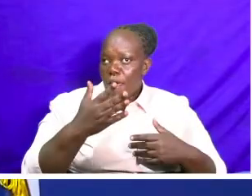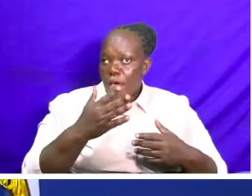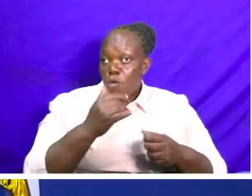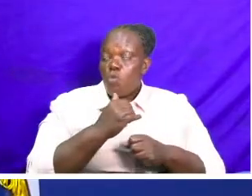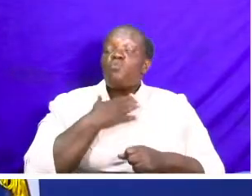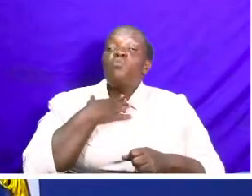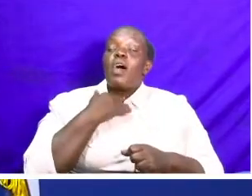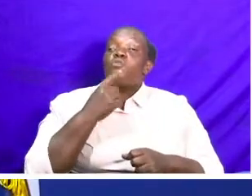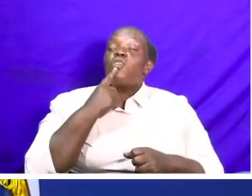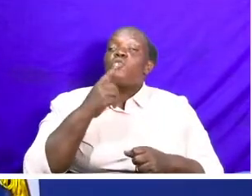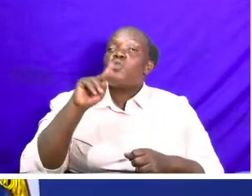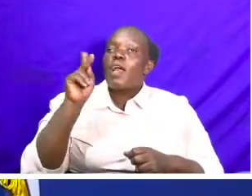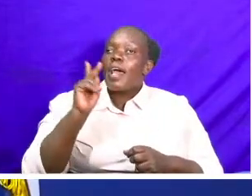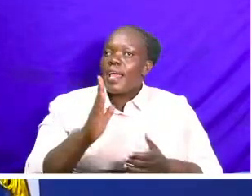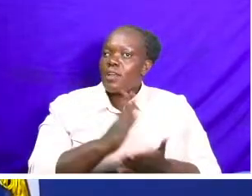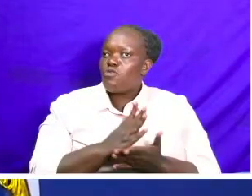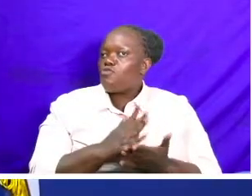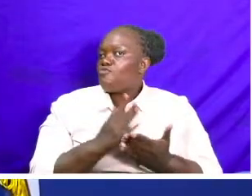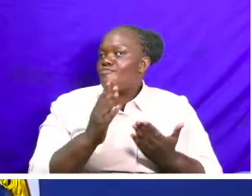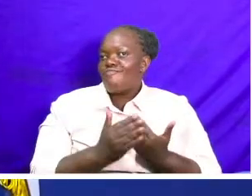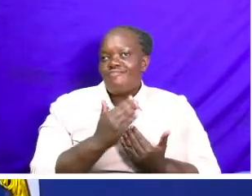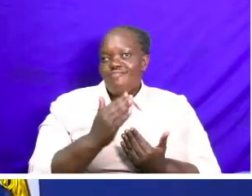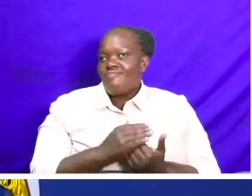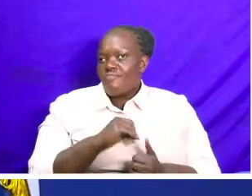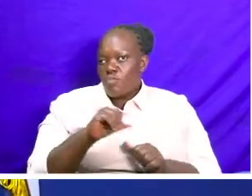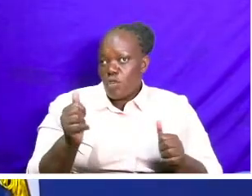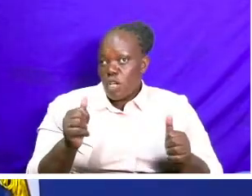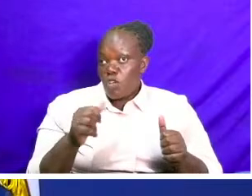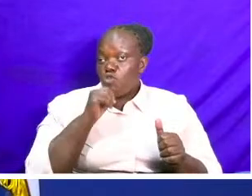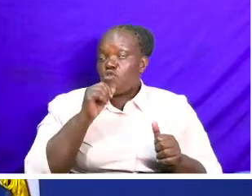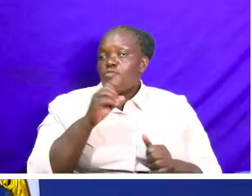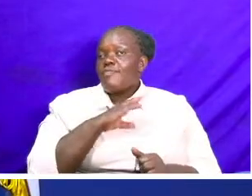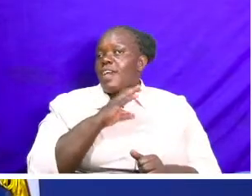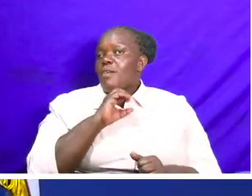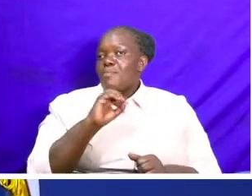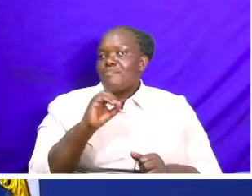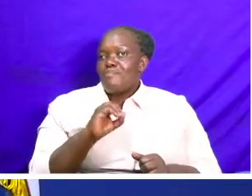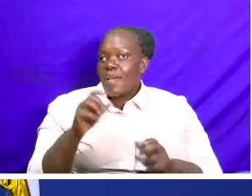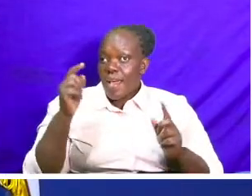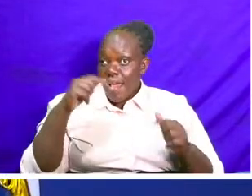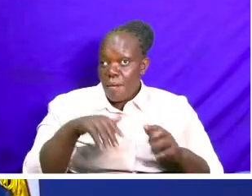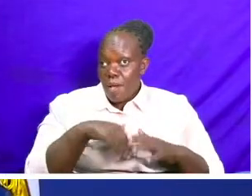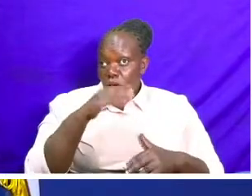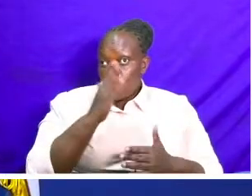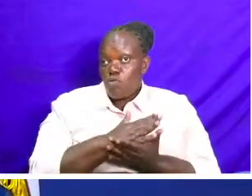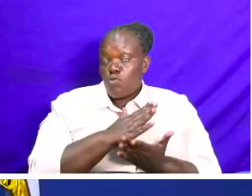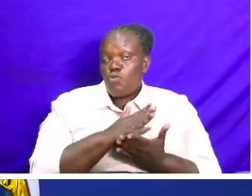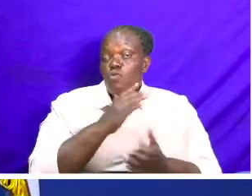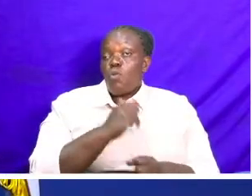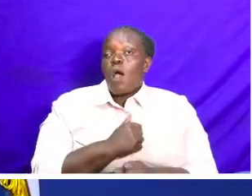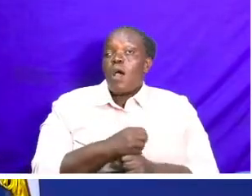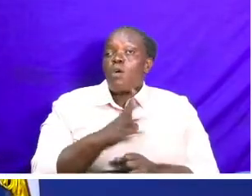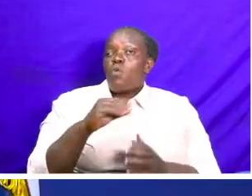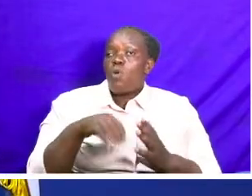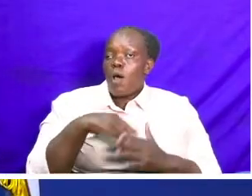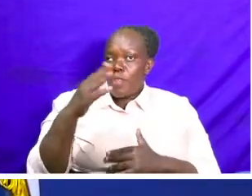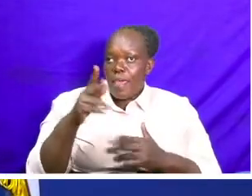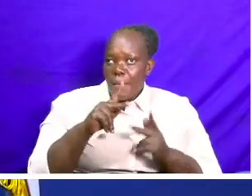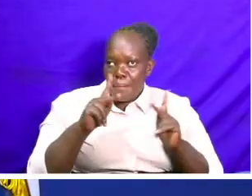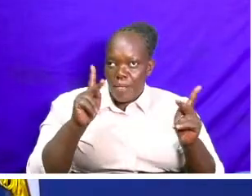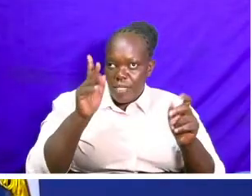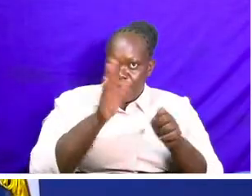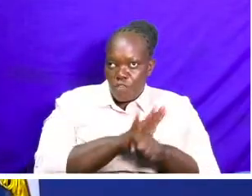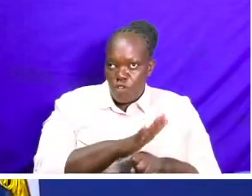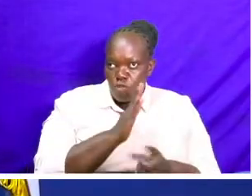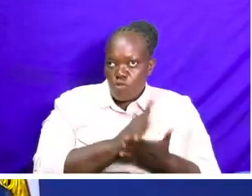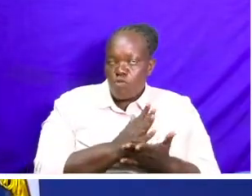assure Kenyans that they are well taken care of and they should not fear coming out that day to work and to go about their business. This